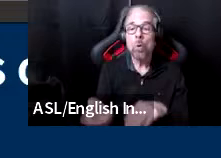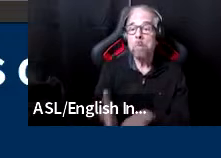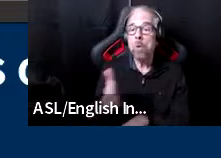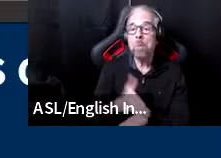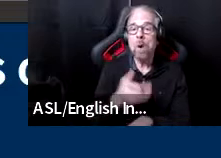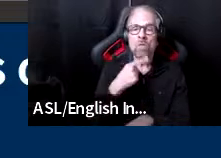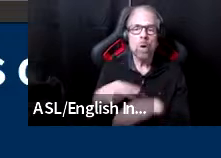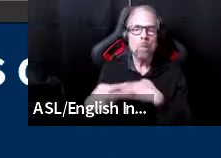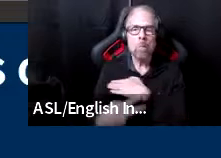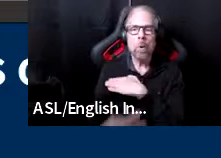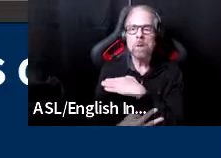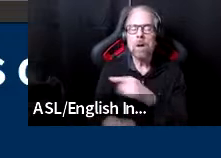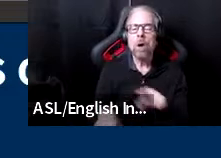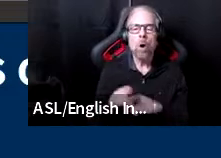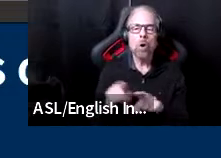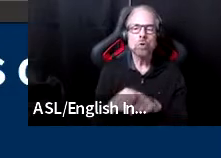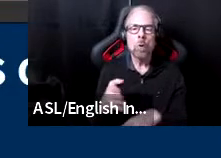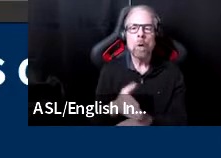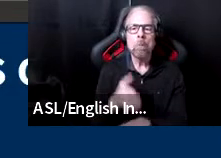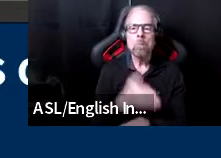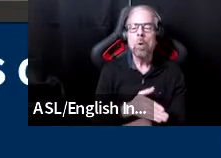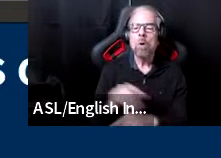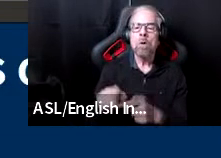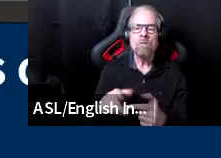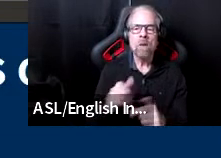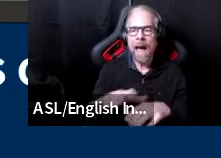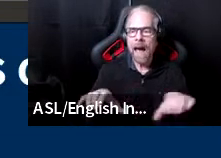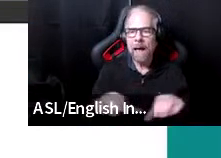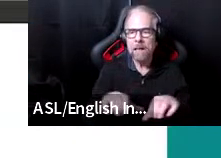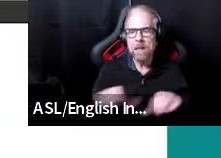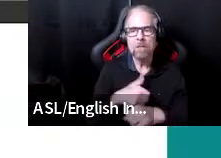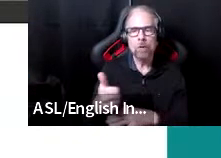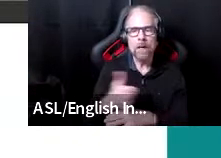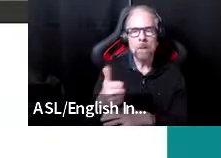active transportation facilities. Next slide.